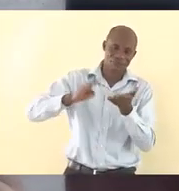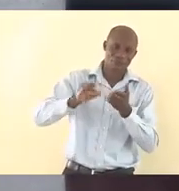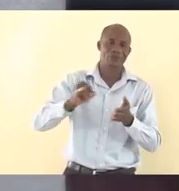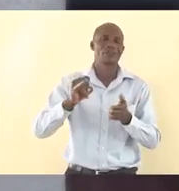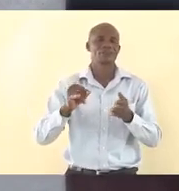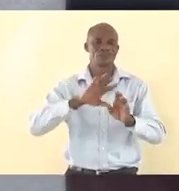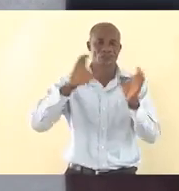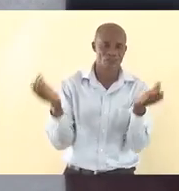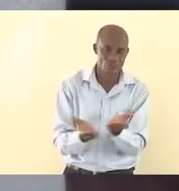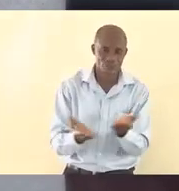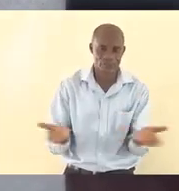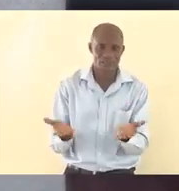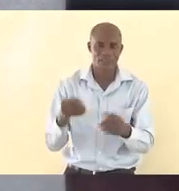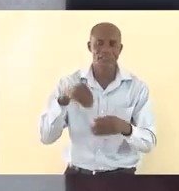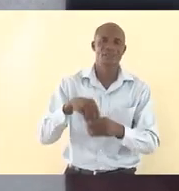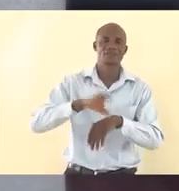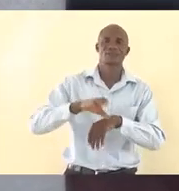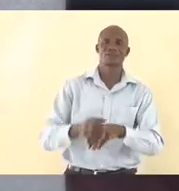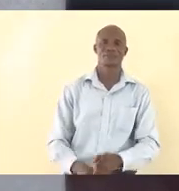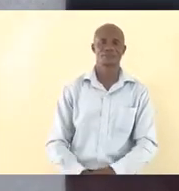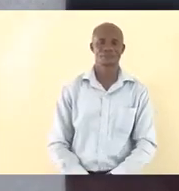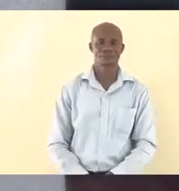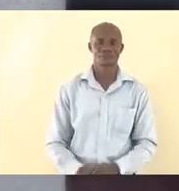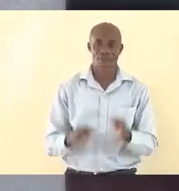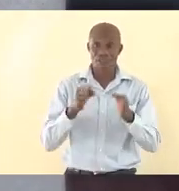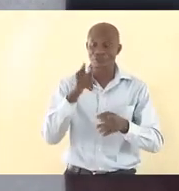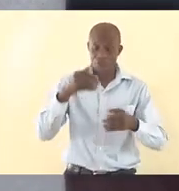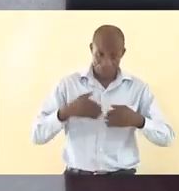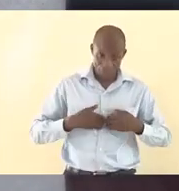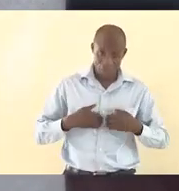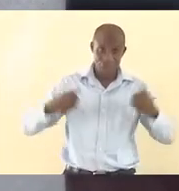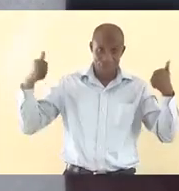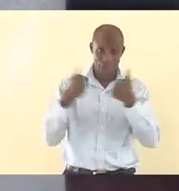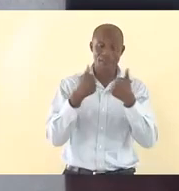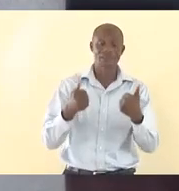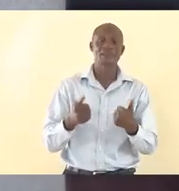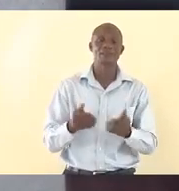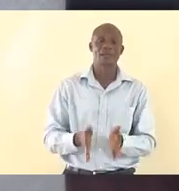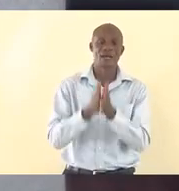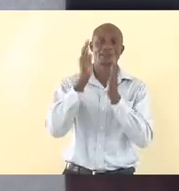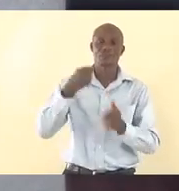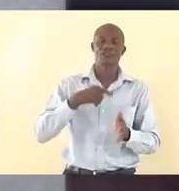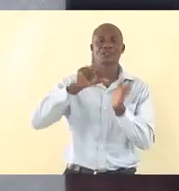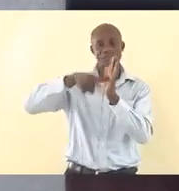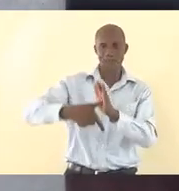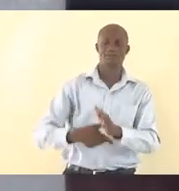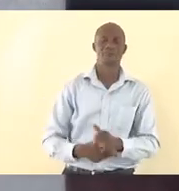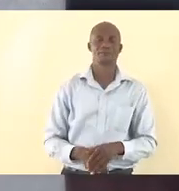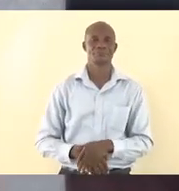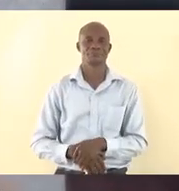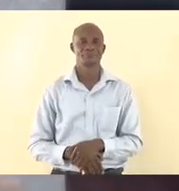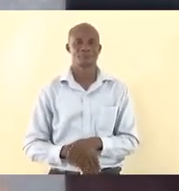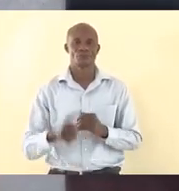Please, after Mass, you can ask me if there are challenges you have here, and I know you have challenges. Ask me so that we discuss it more seriously. You